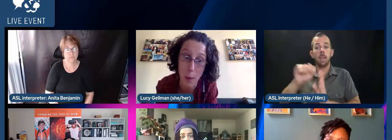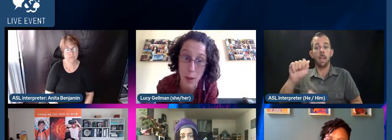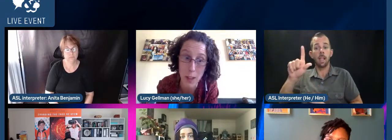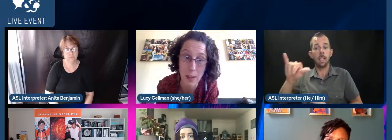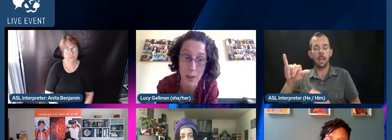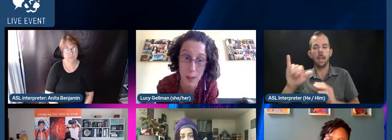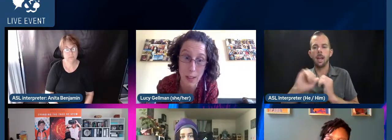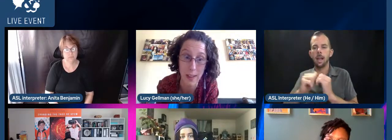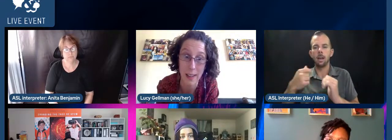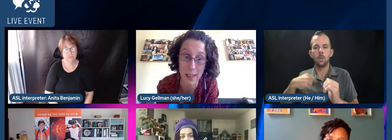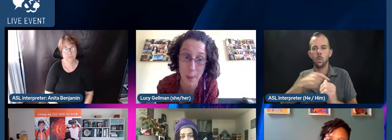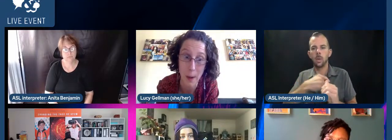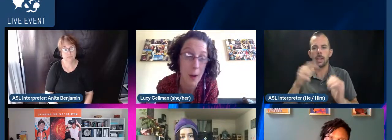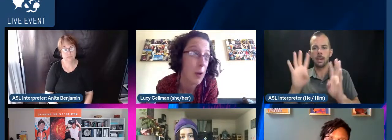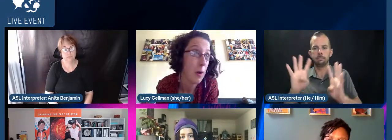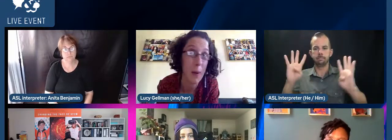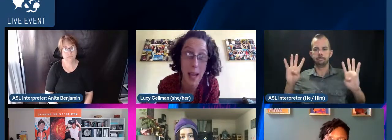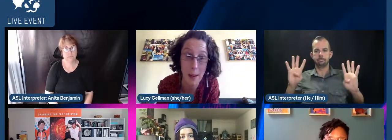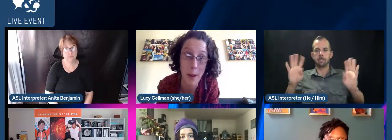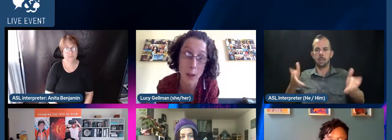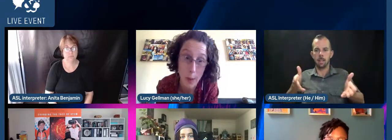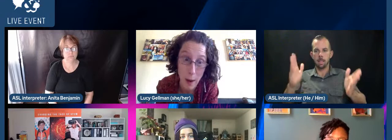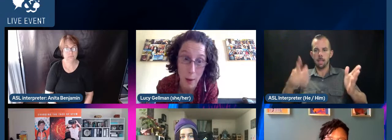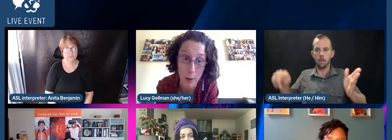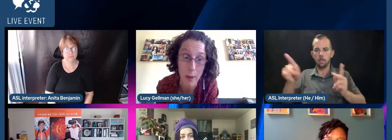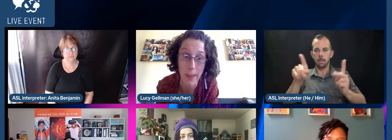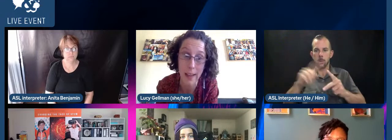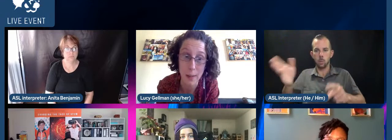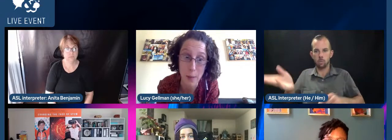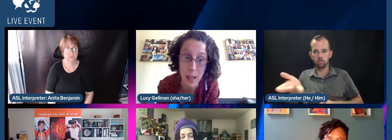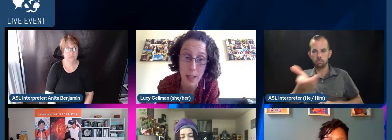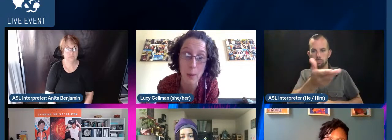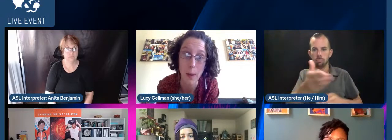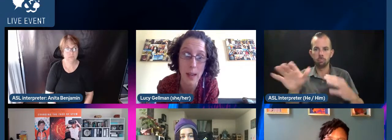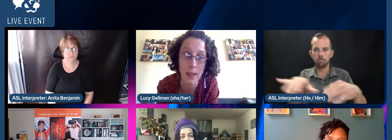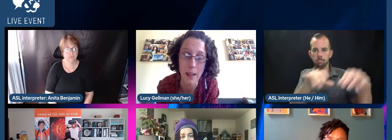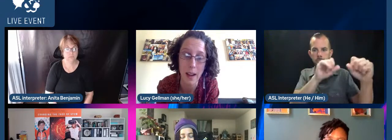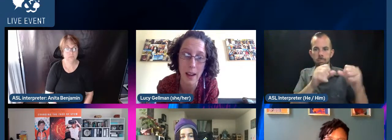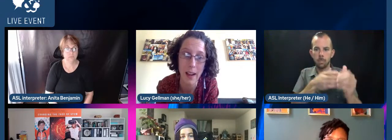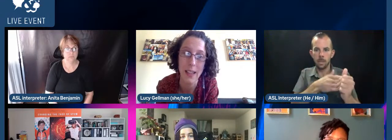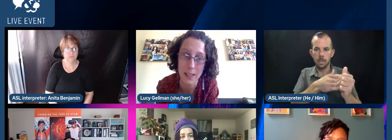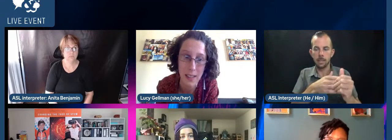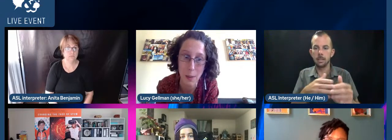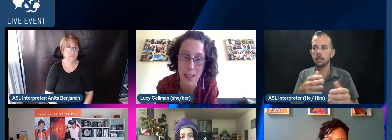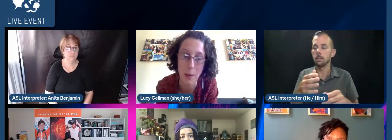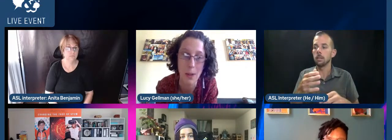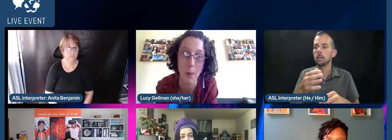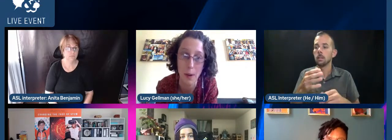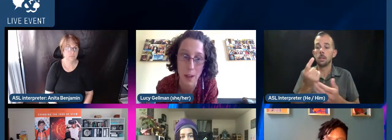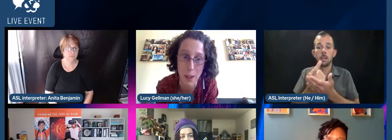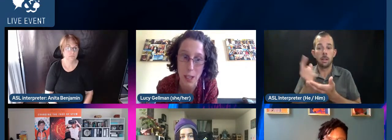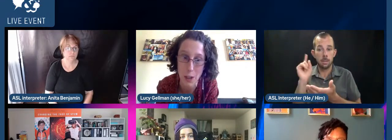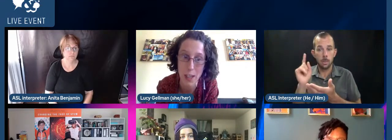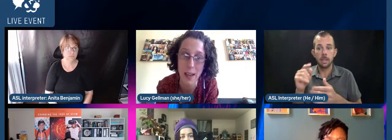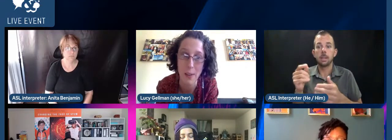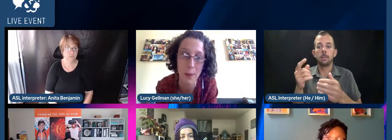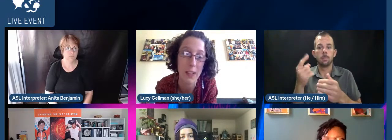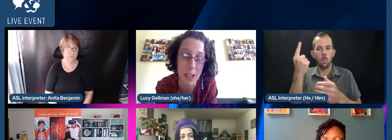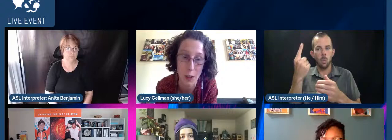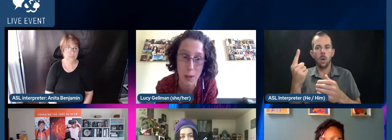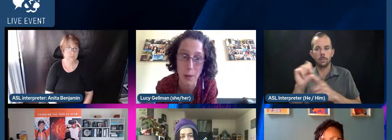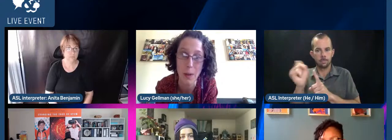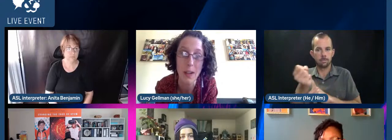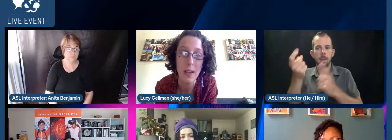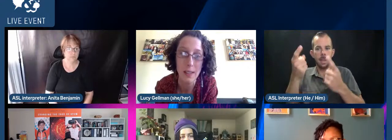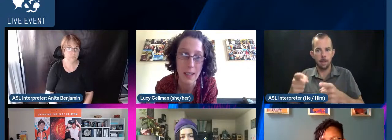5,000 people marching in the streets last summer. We had about 12 last week when an incident went down with the Board of Education, and there